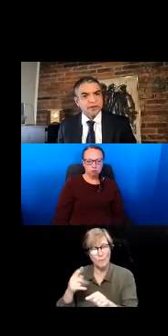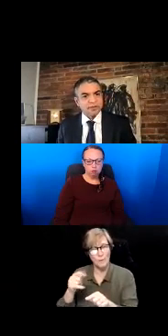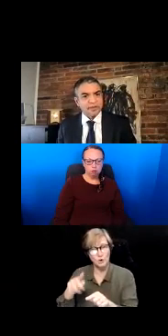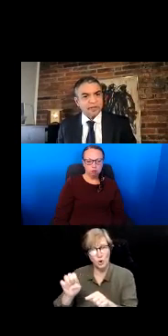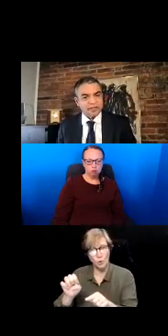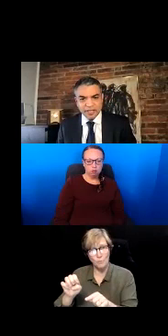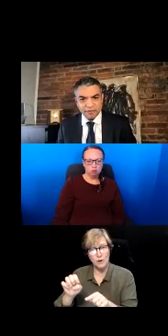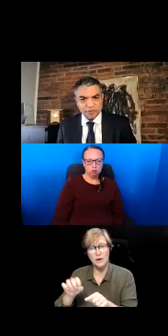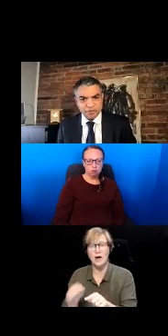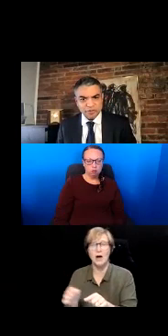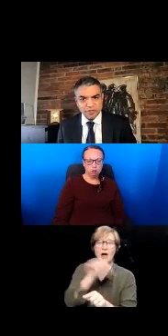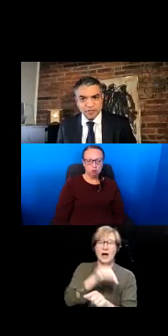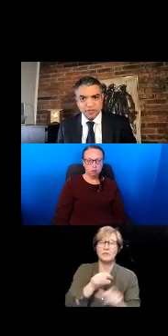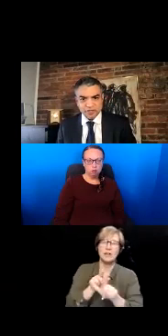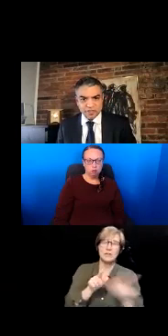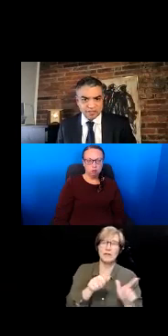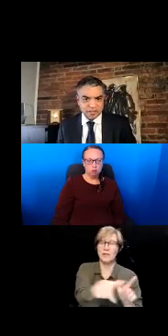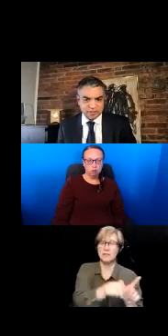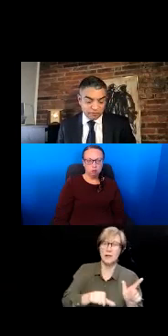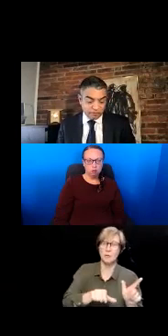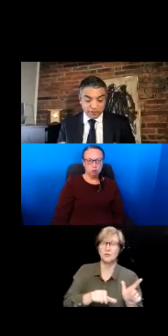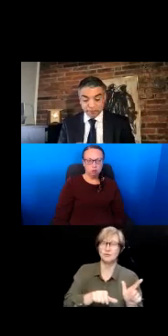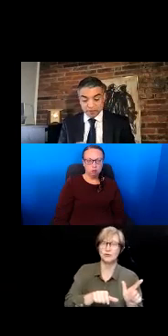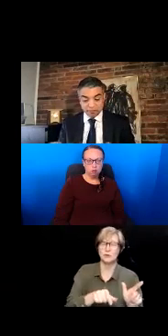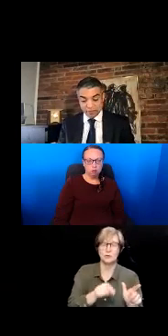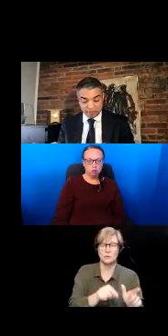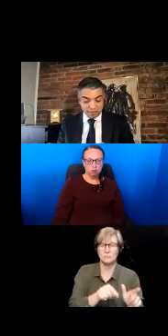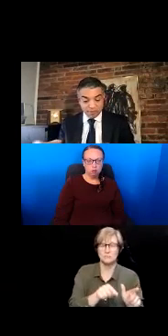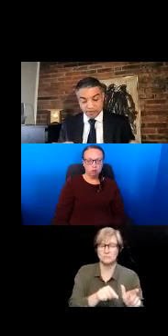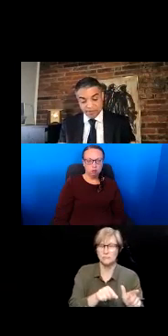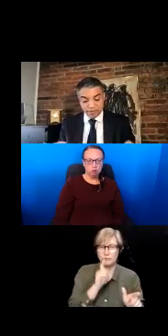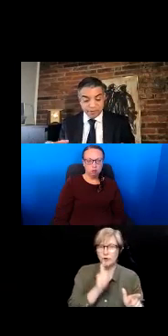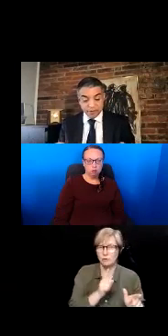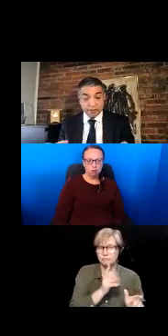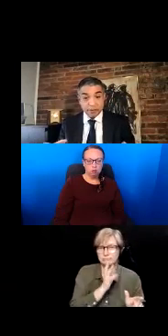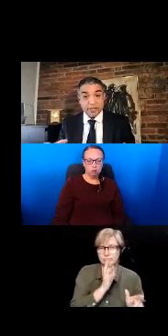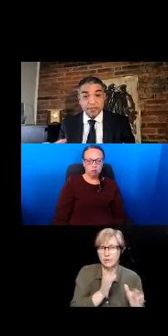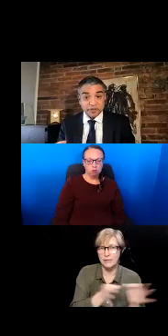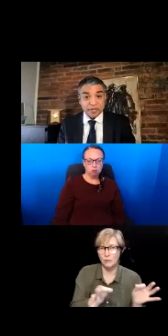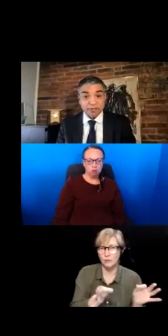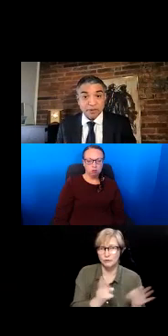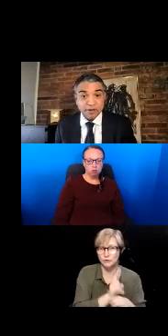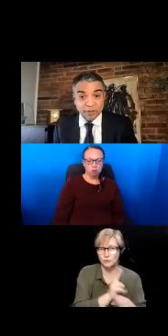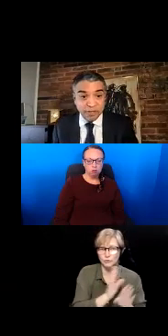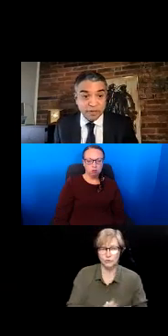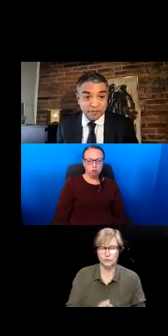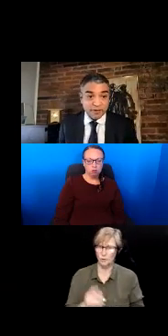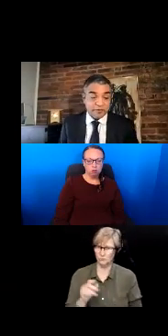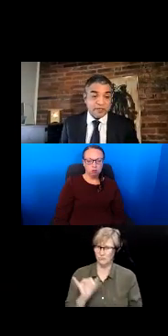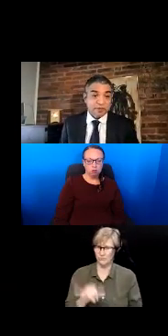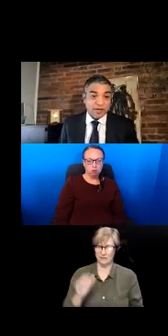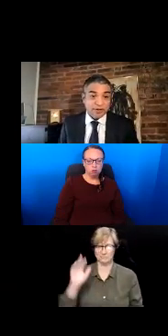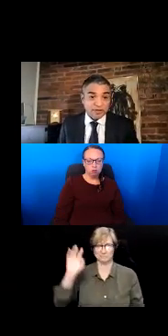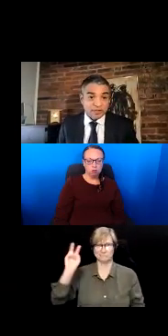hemisphere of healthy language users? In other words, is it a sort of mirror image area, or pretty close to being a mirror image area